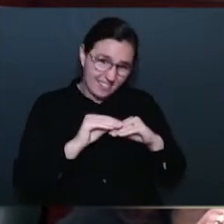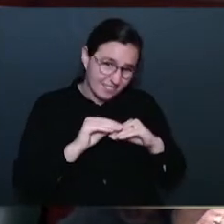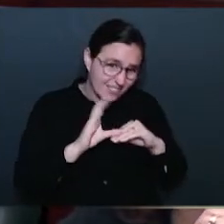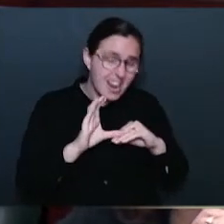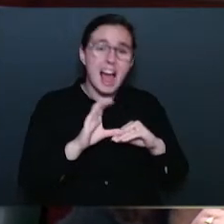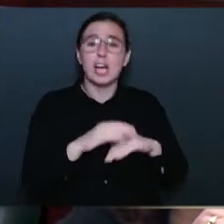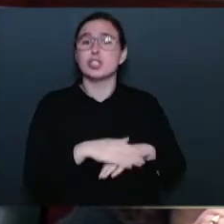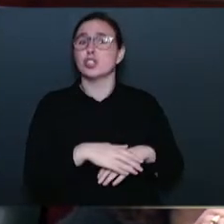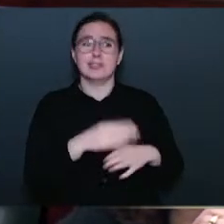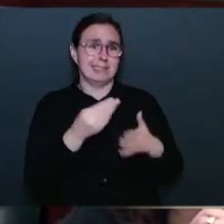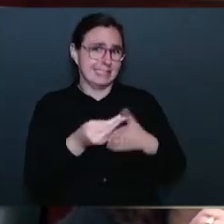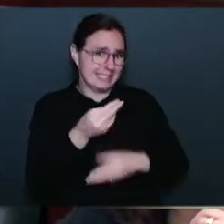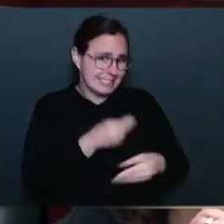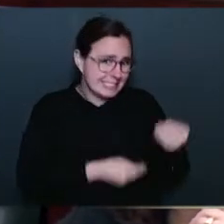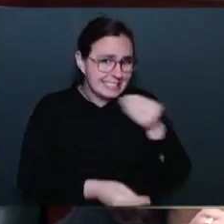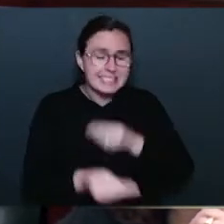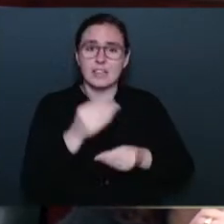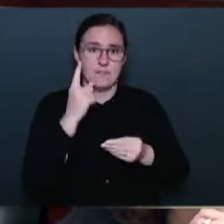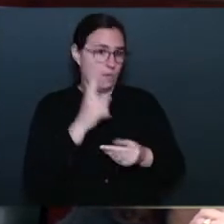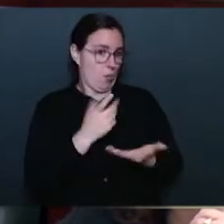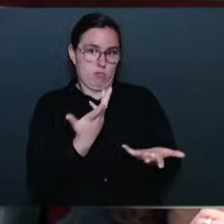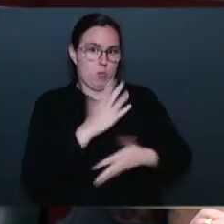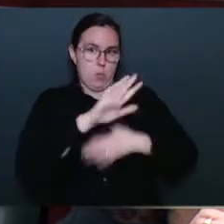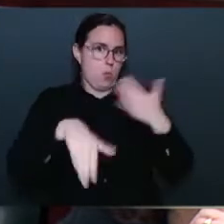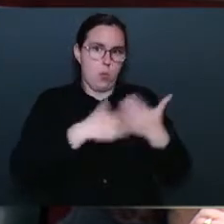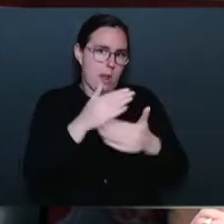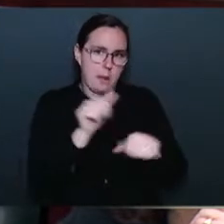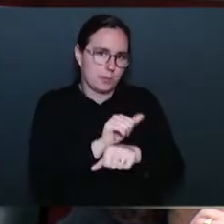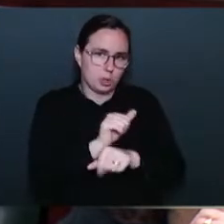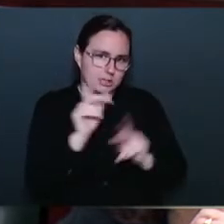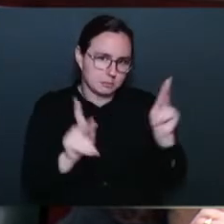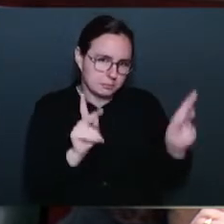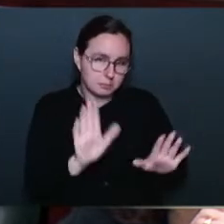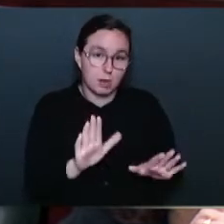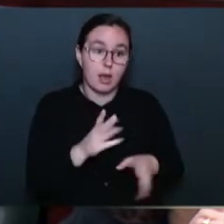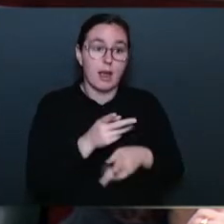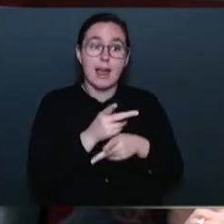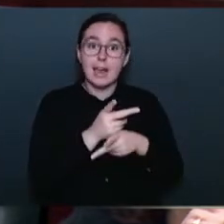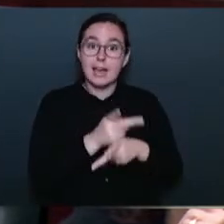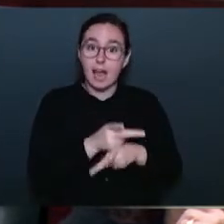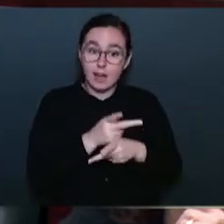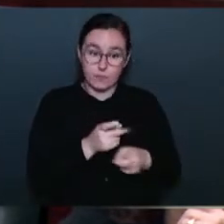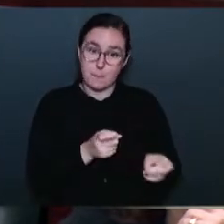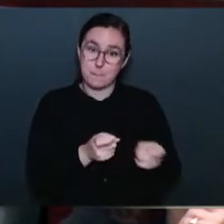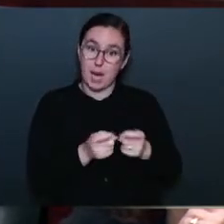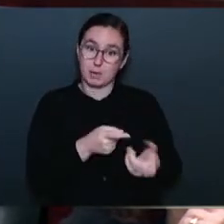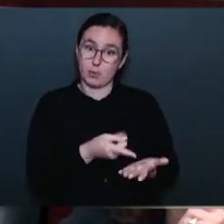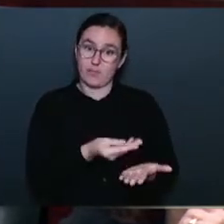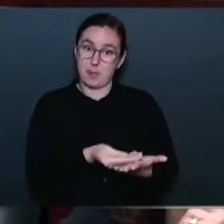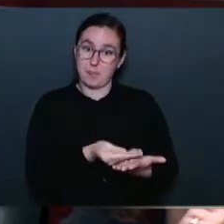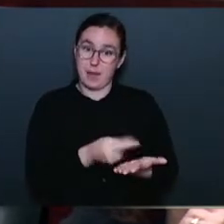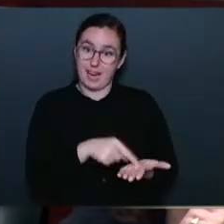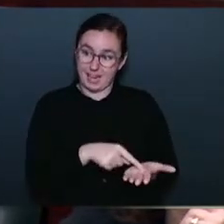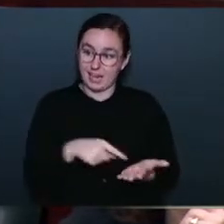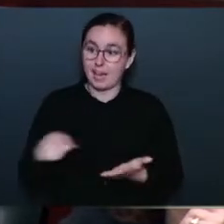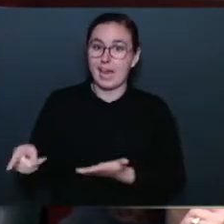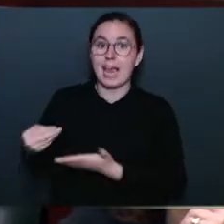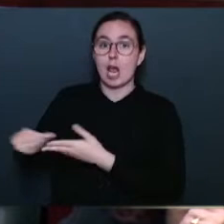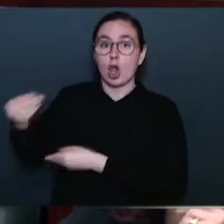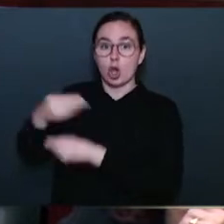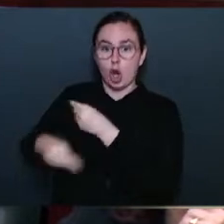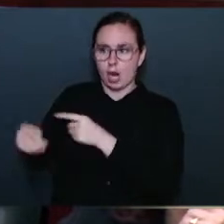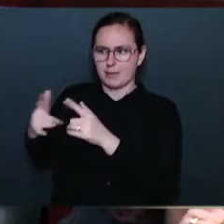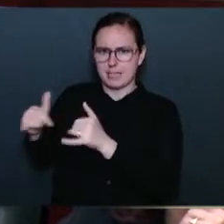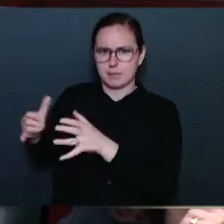responsible fiscal management and a growing economy has allowed again this government to respond to this crisis this